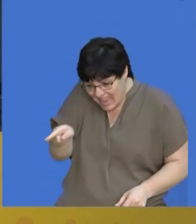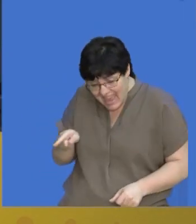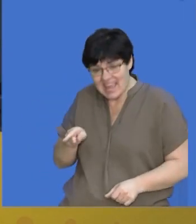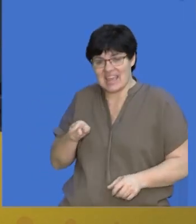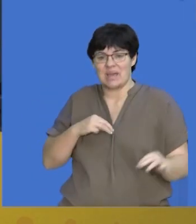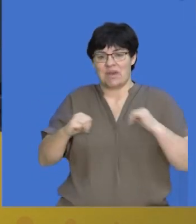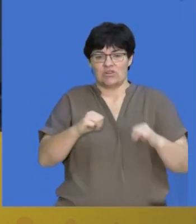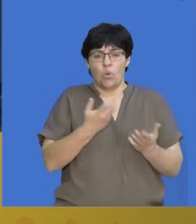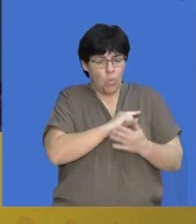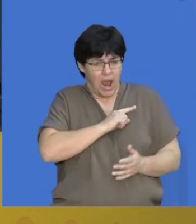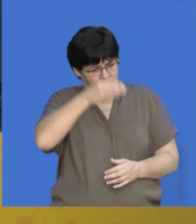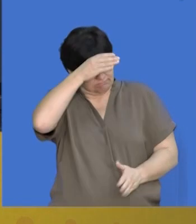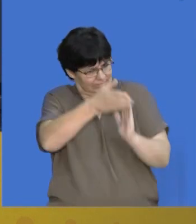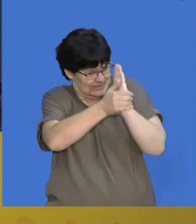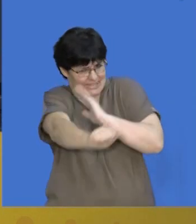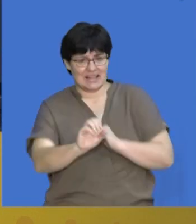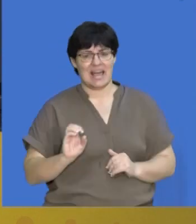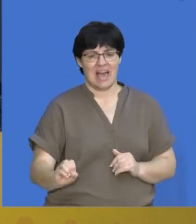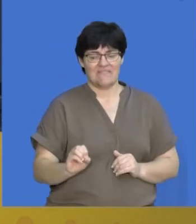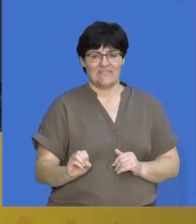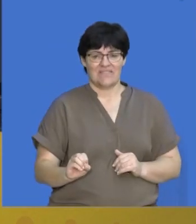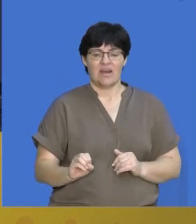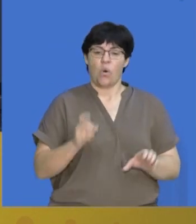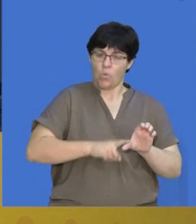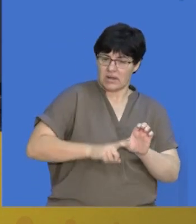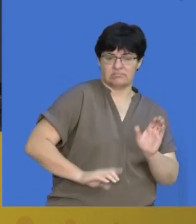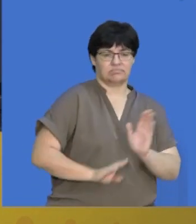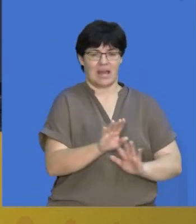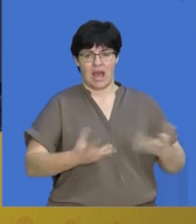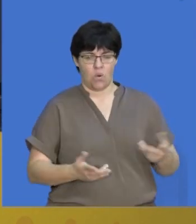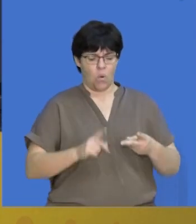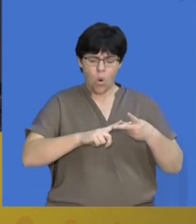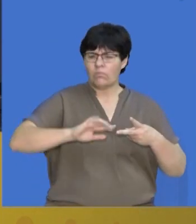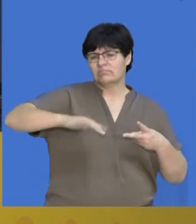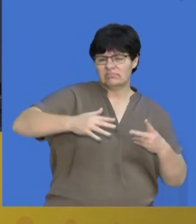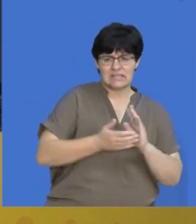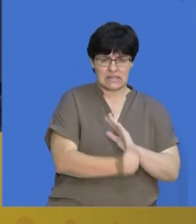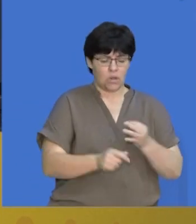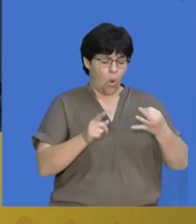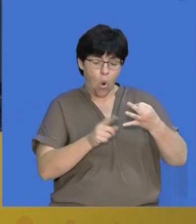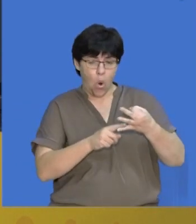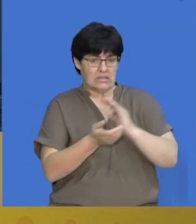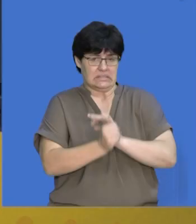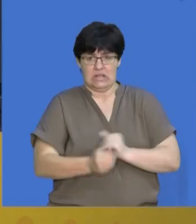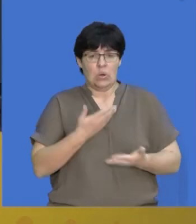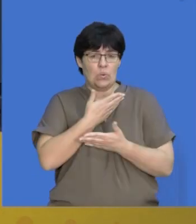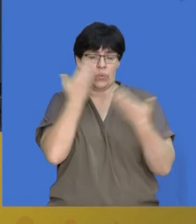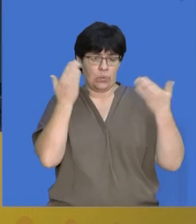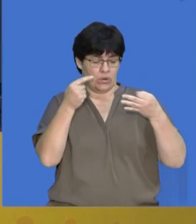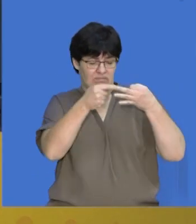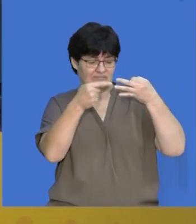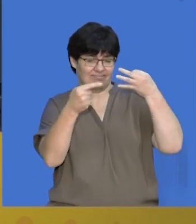people with skills in water quality, semi-skilled and unskilled. Can you see if I've used